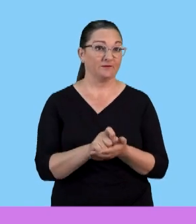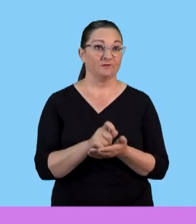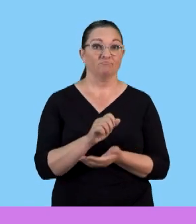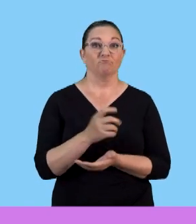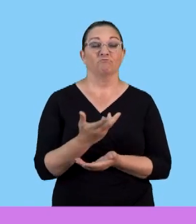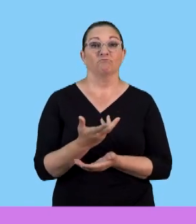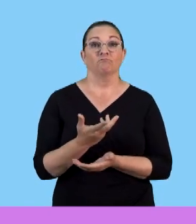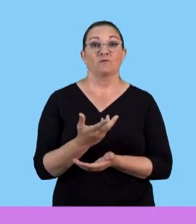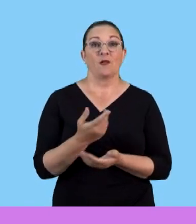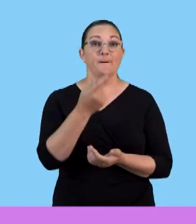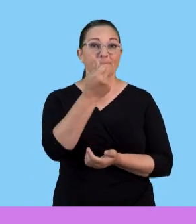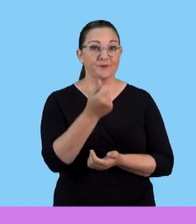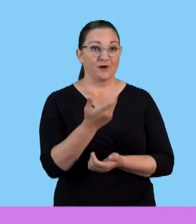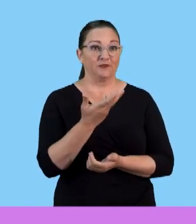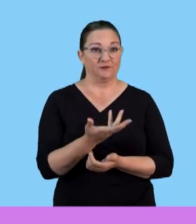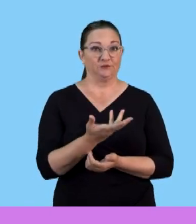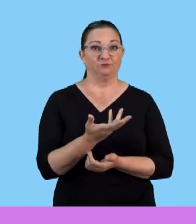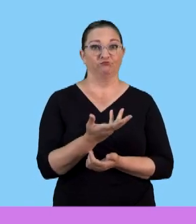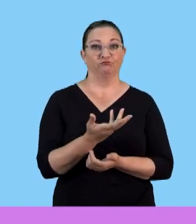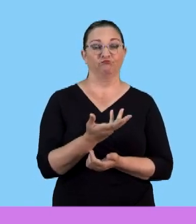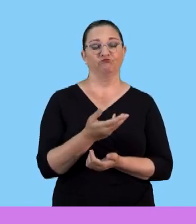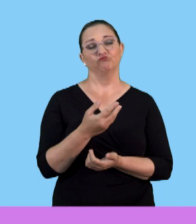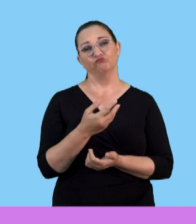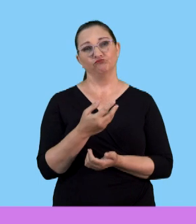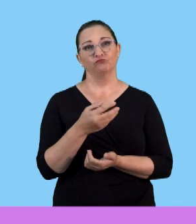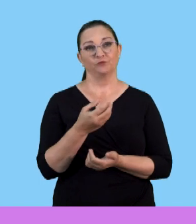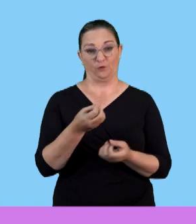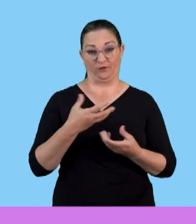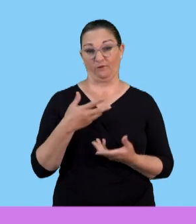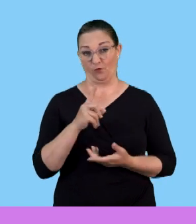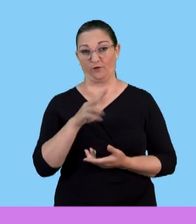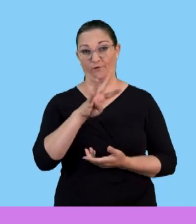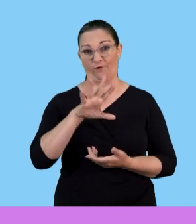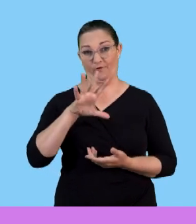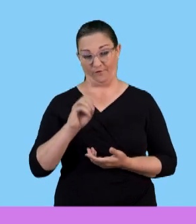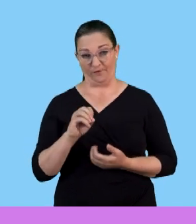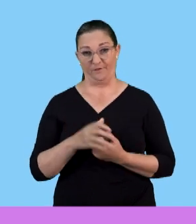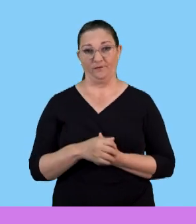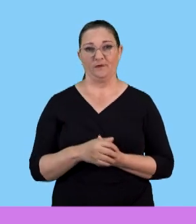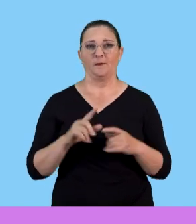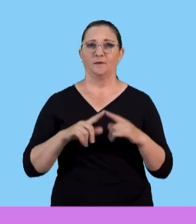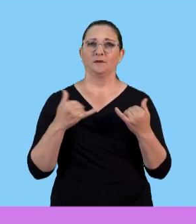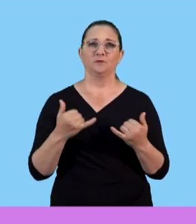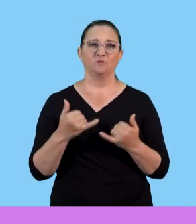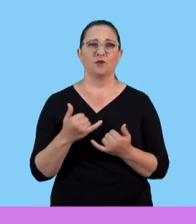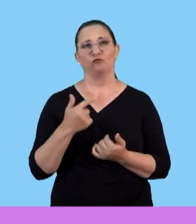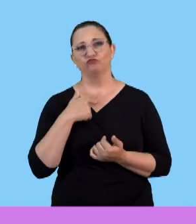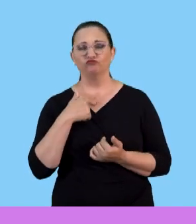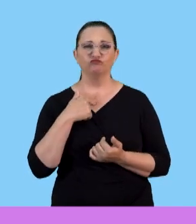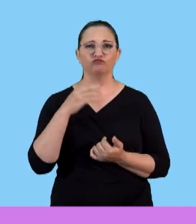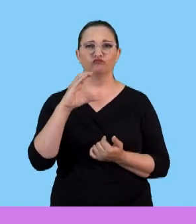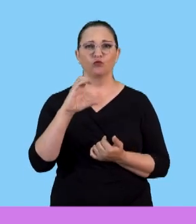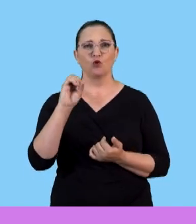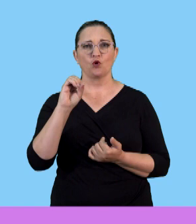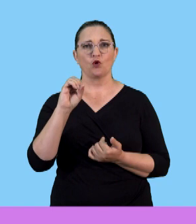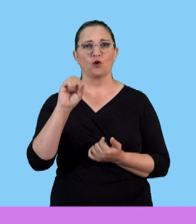writing your price or the cost price that is given to you. Now, in order for you to be able to find the cost that